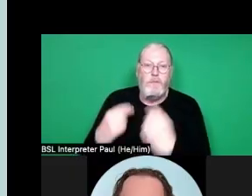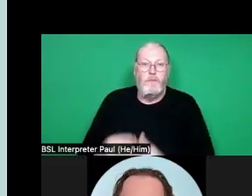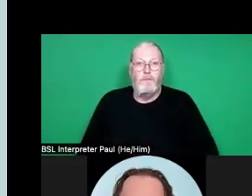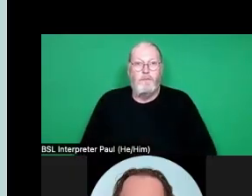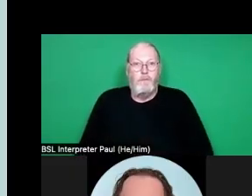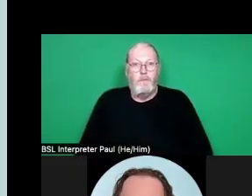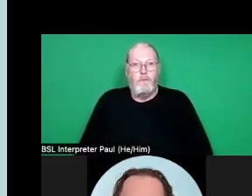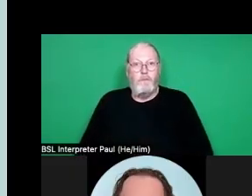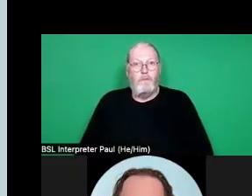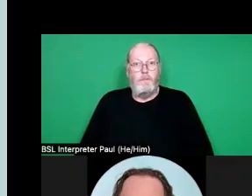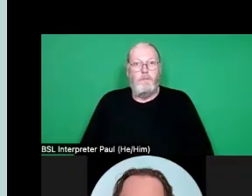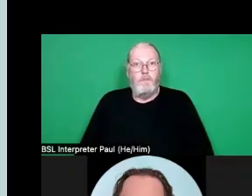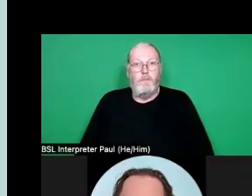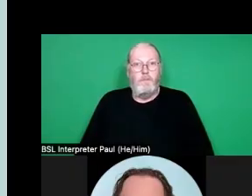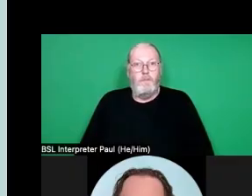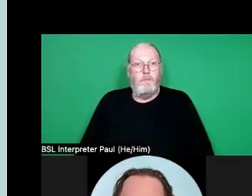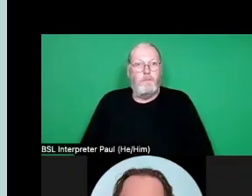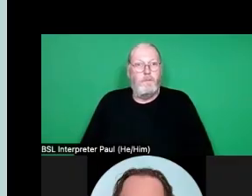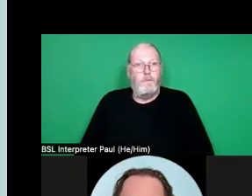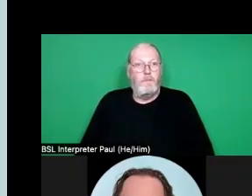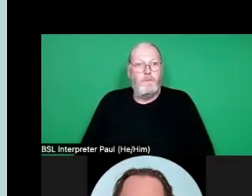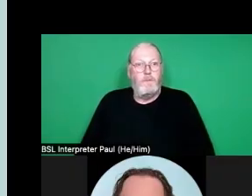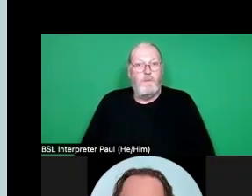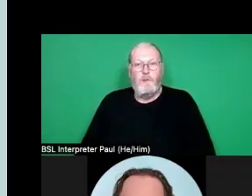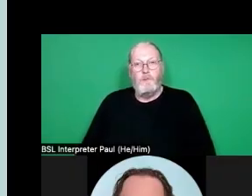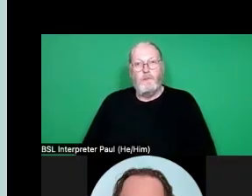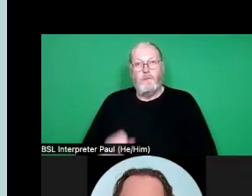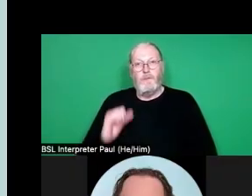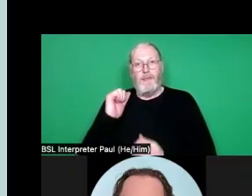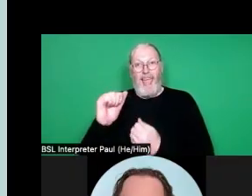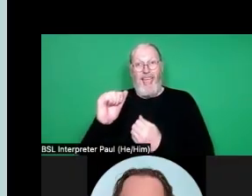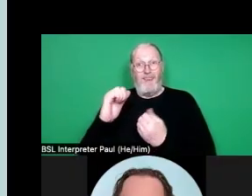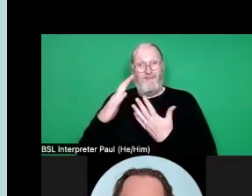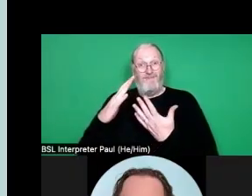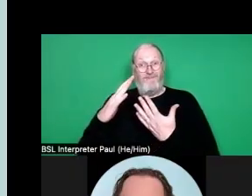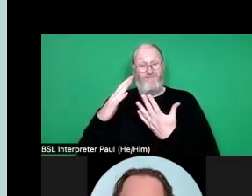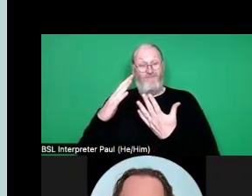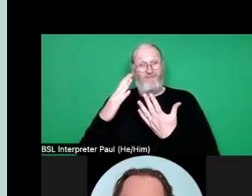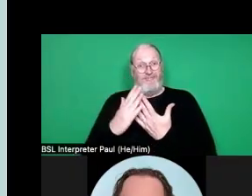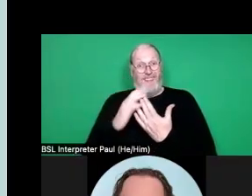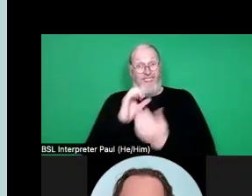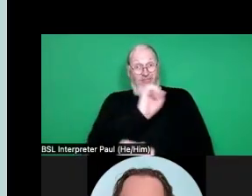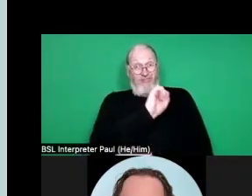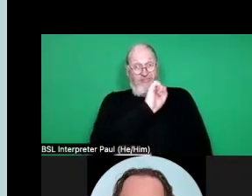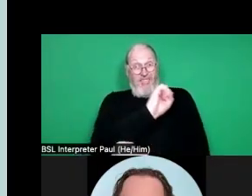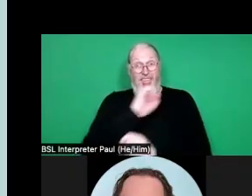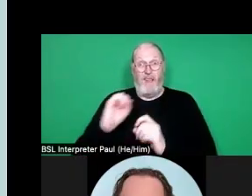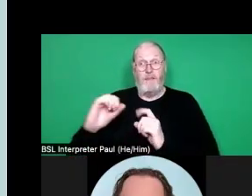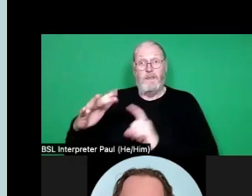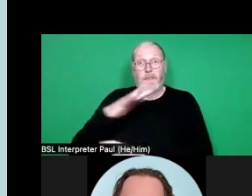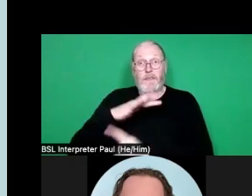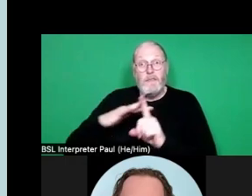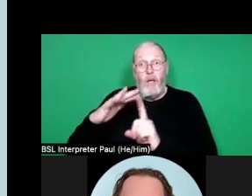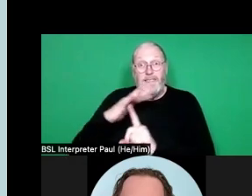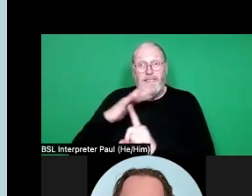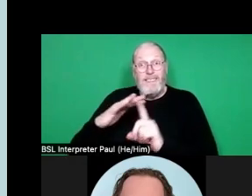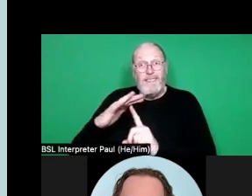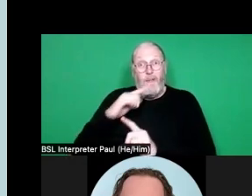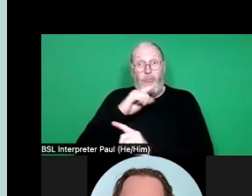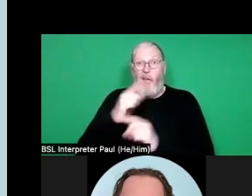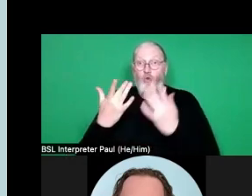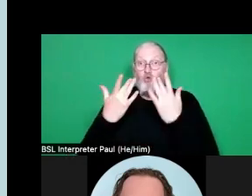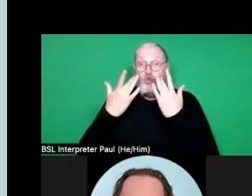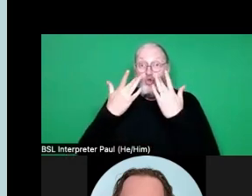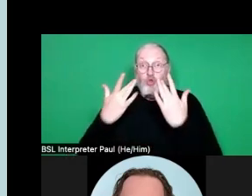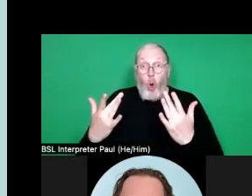And the society's trust is ritualized and not reasoned. And this is illustrate the consequence of